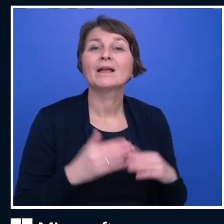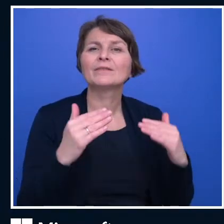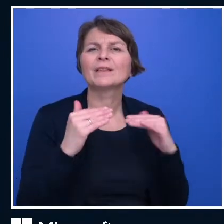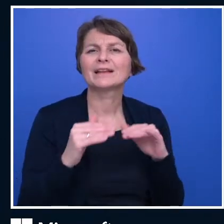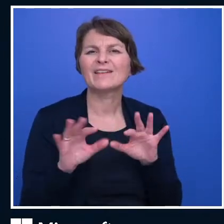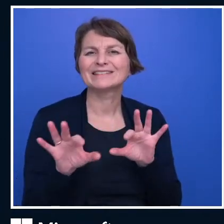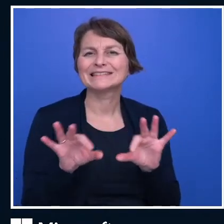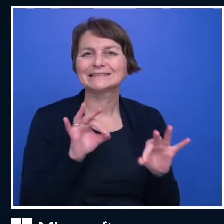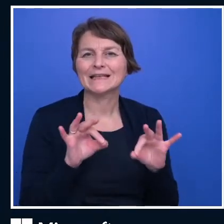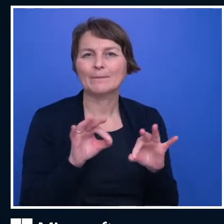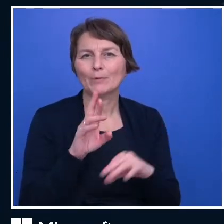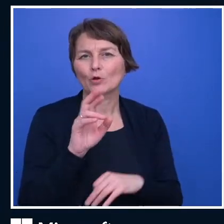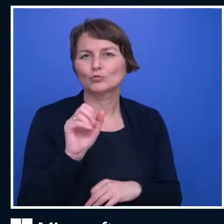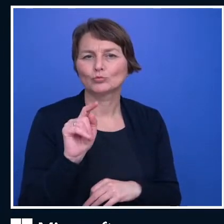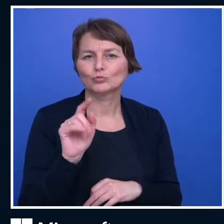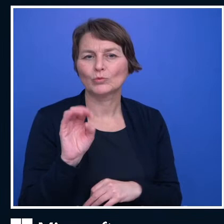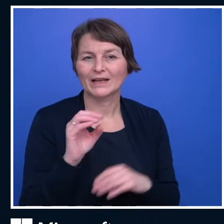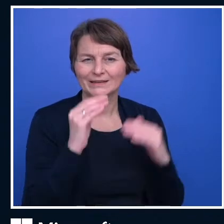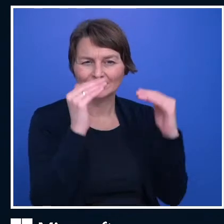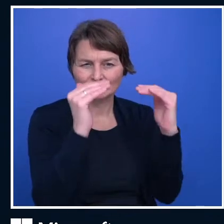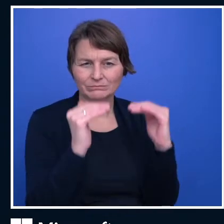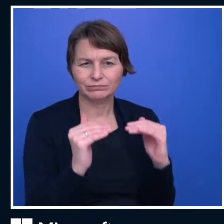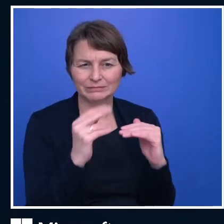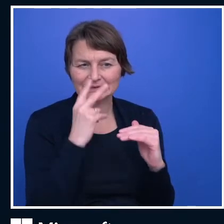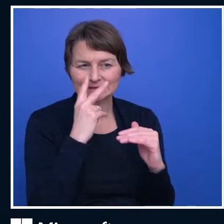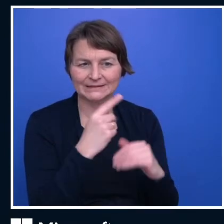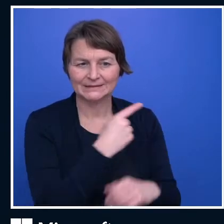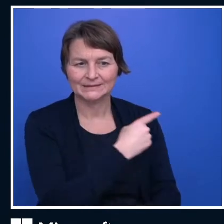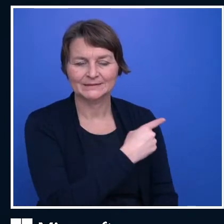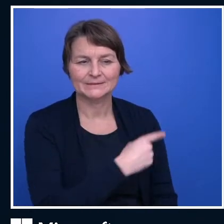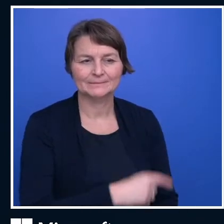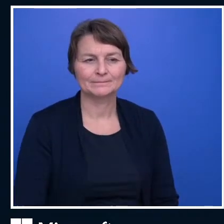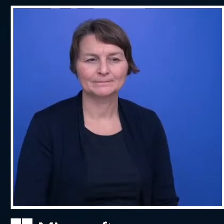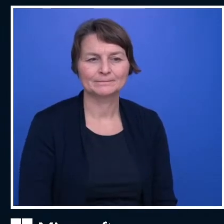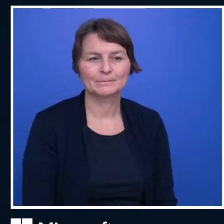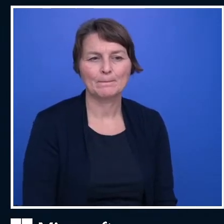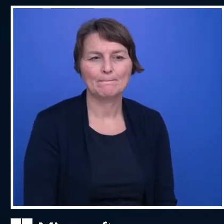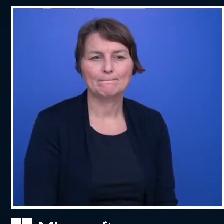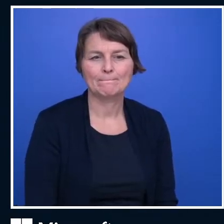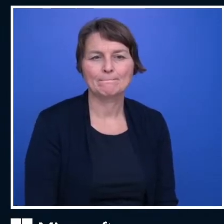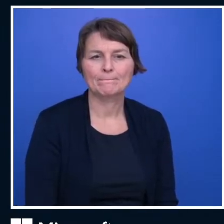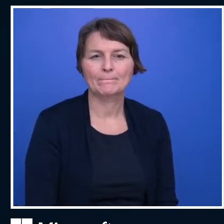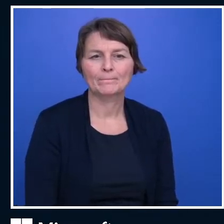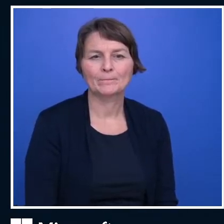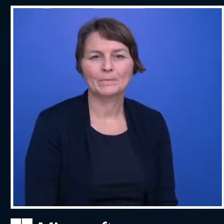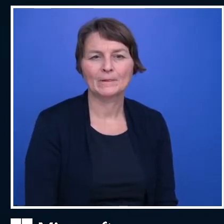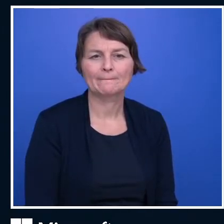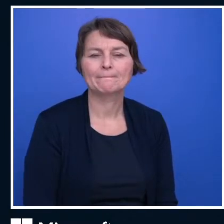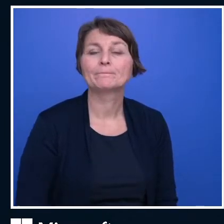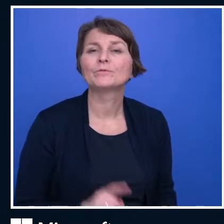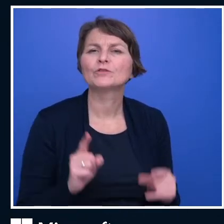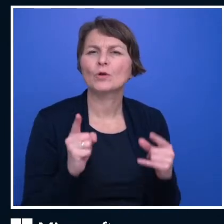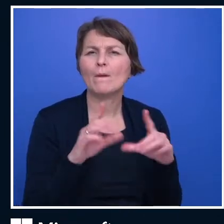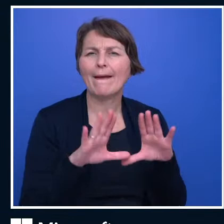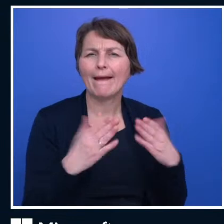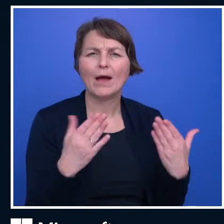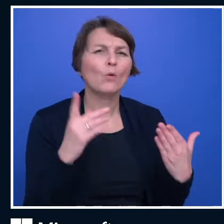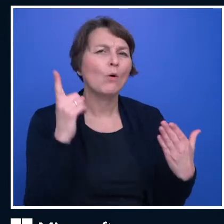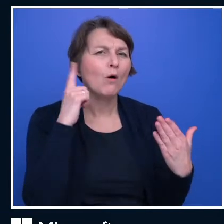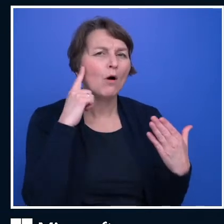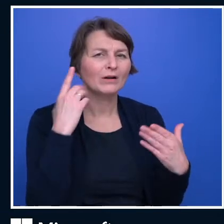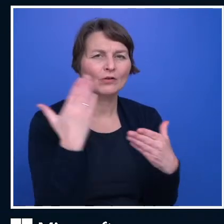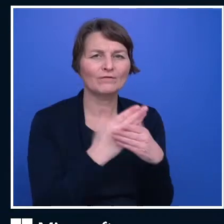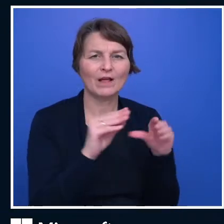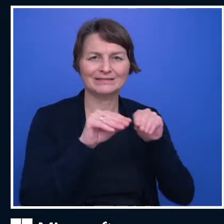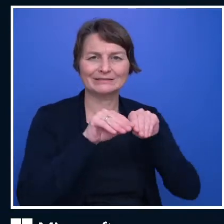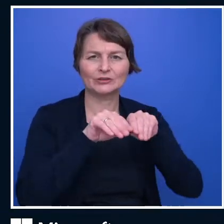again, where we take continuous distributions of audio files. And again, this is